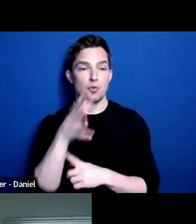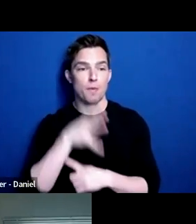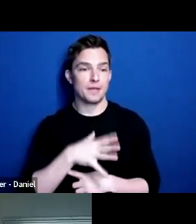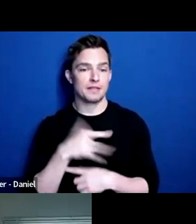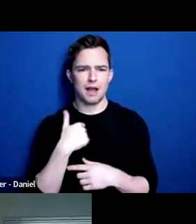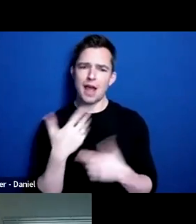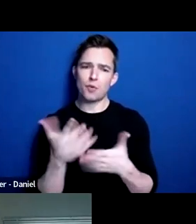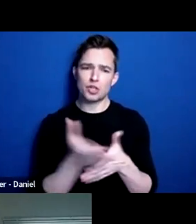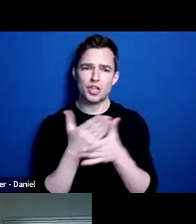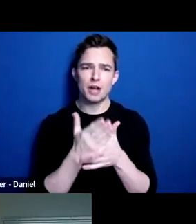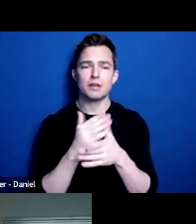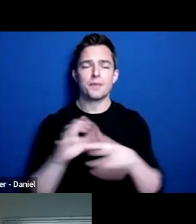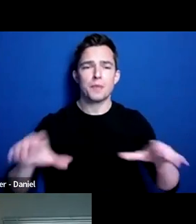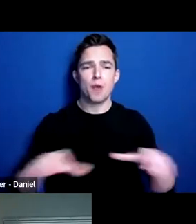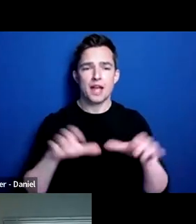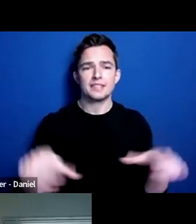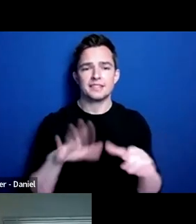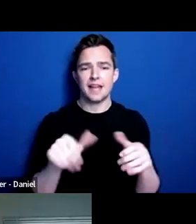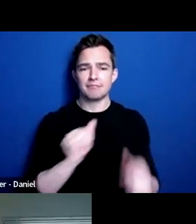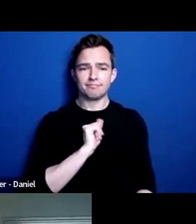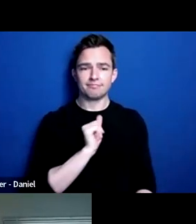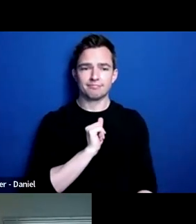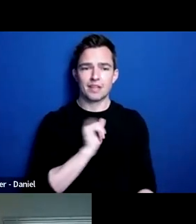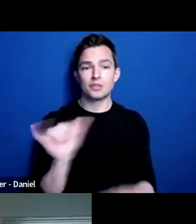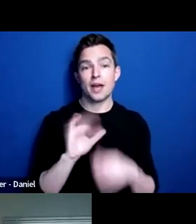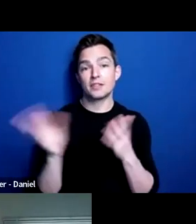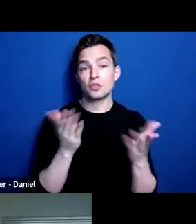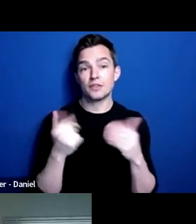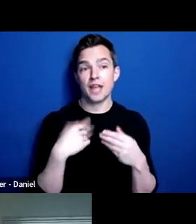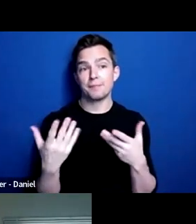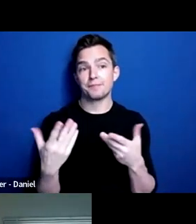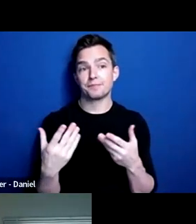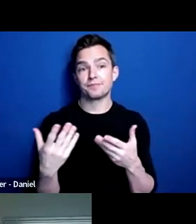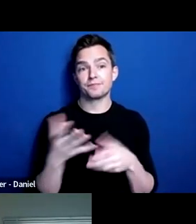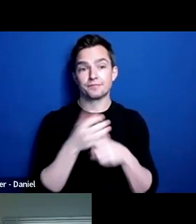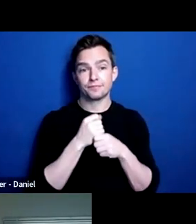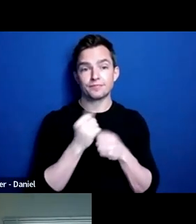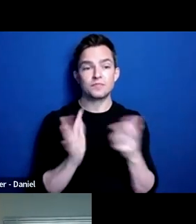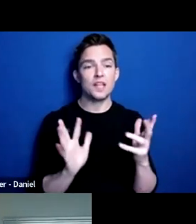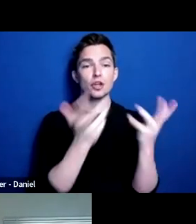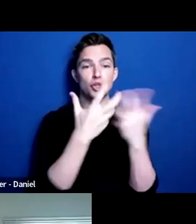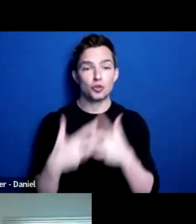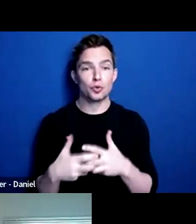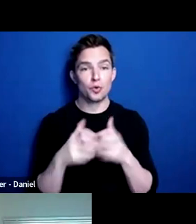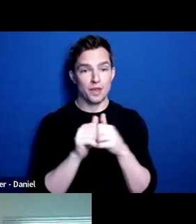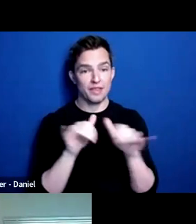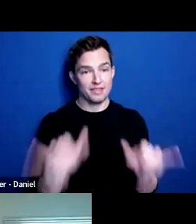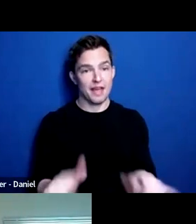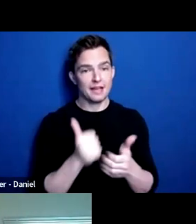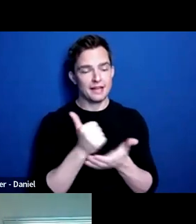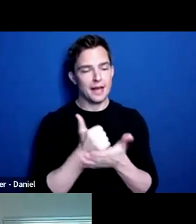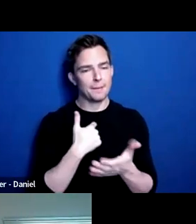make sure that I practice that. And I want to make sure that as the services that I'm getting are congruent to that and help me hold